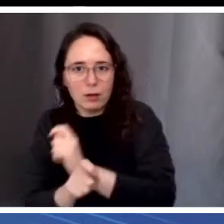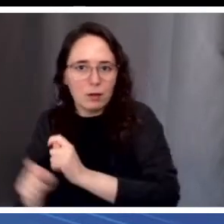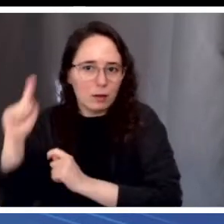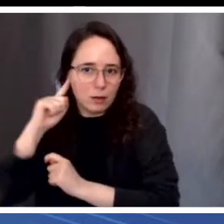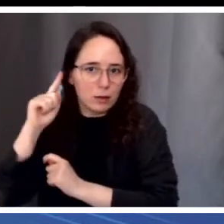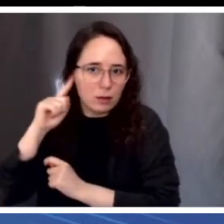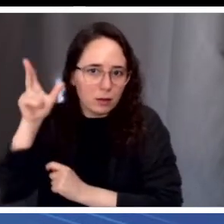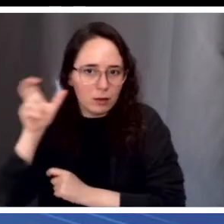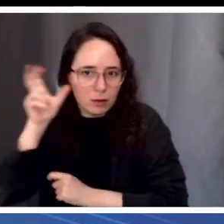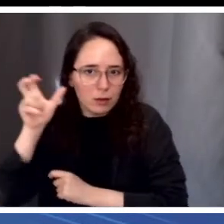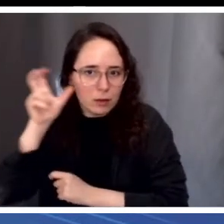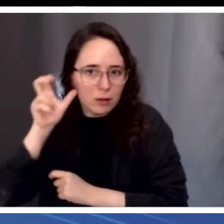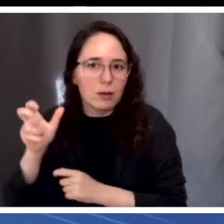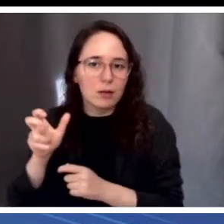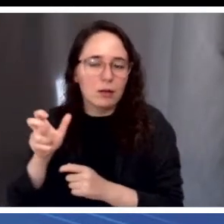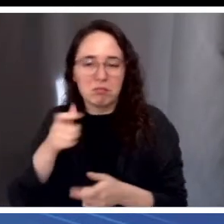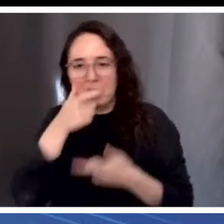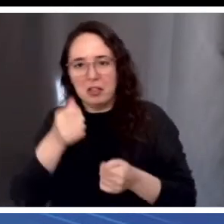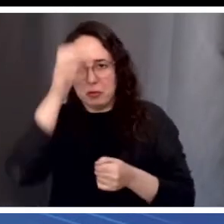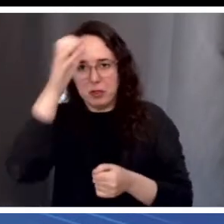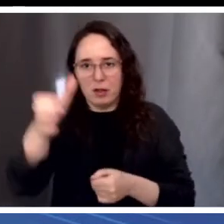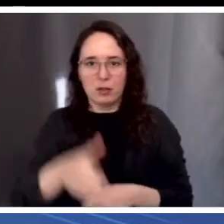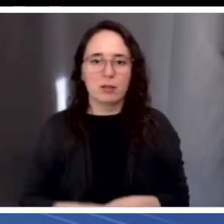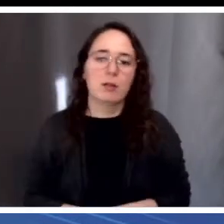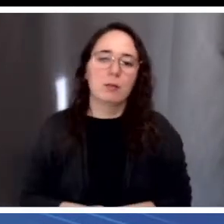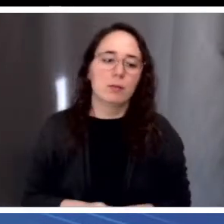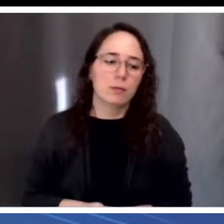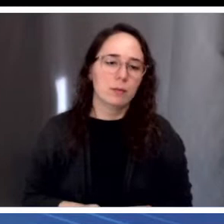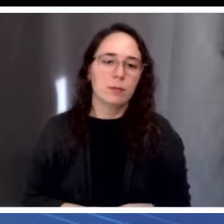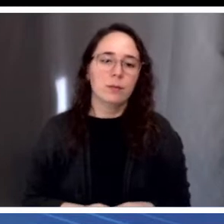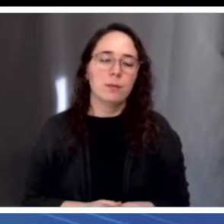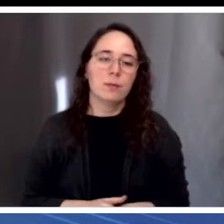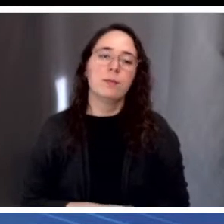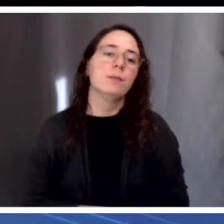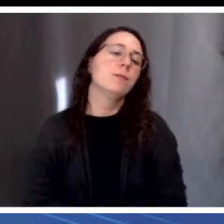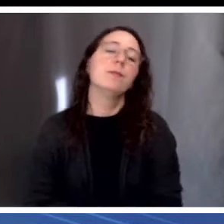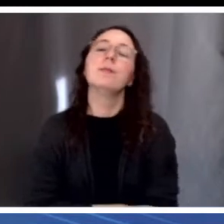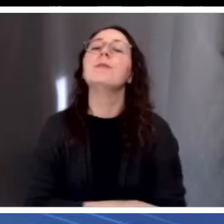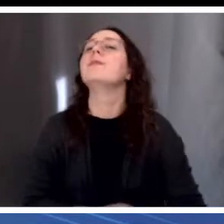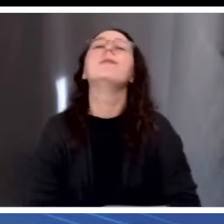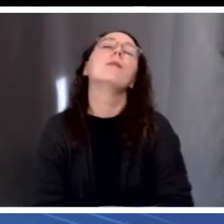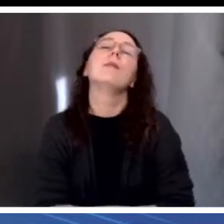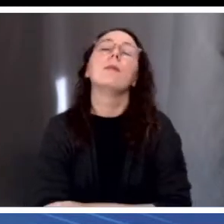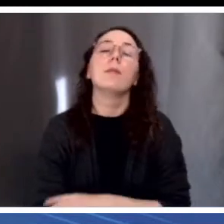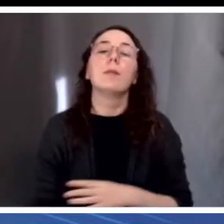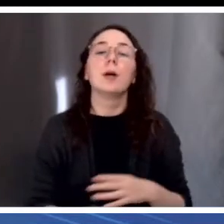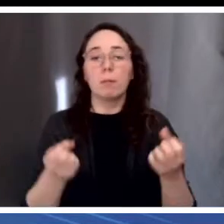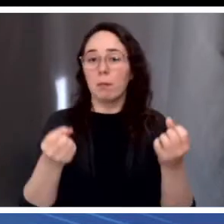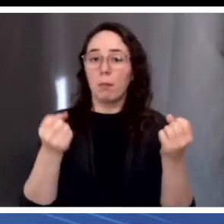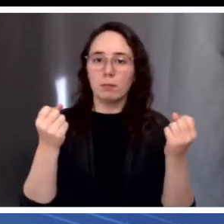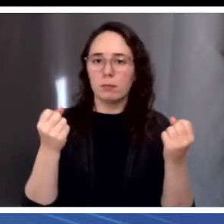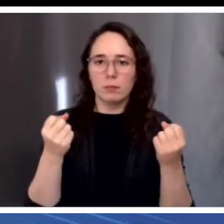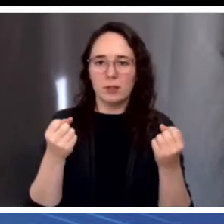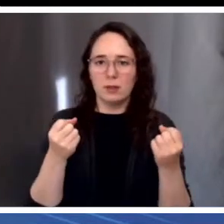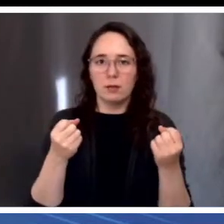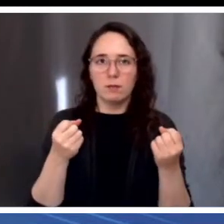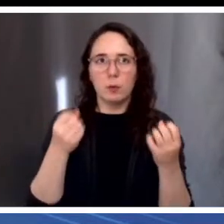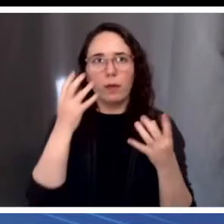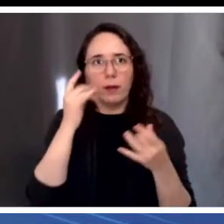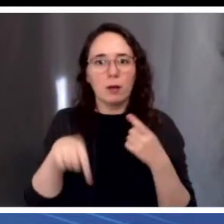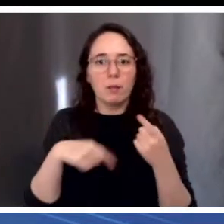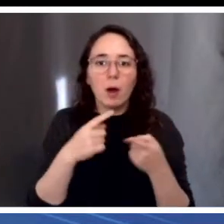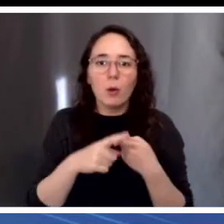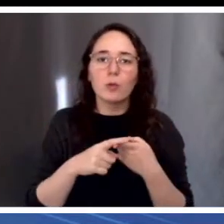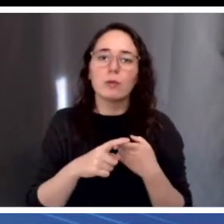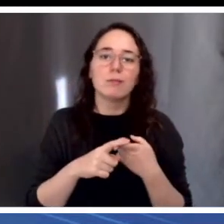But if you think of, you know, certainly a lot of, you know, film and TV and, you know, live events that you